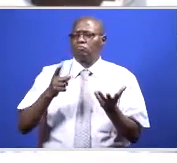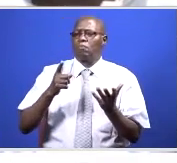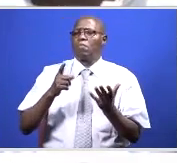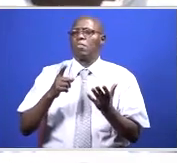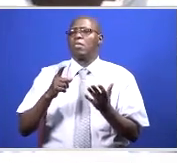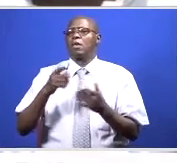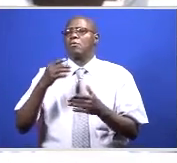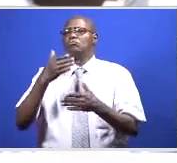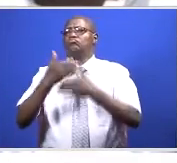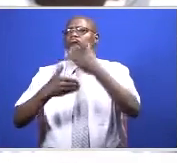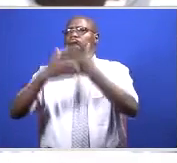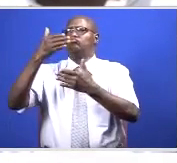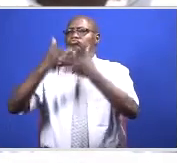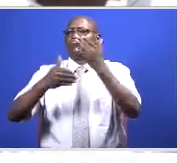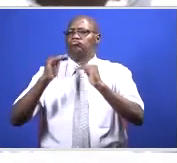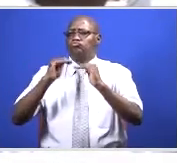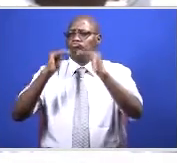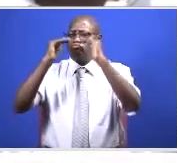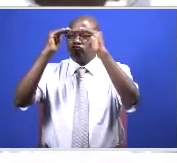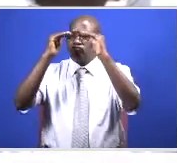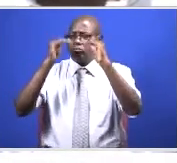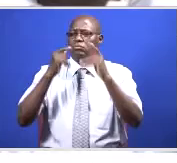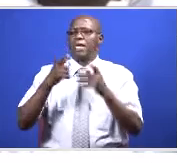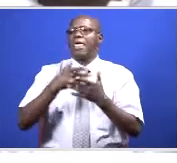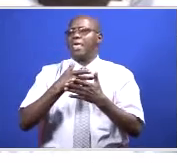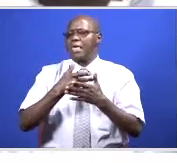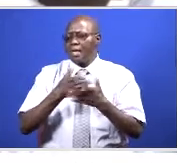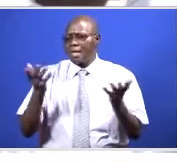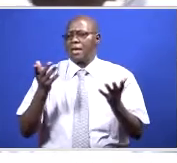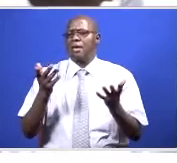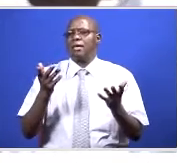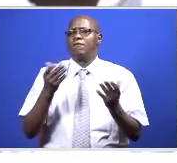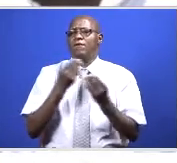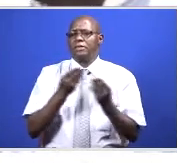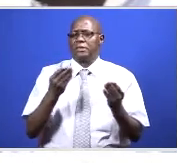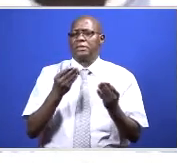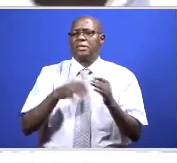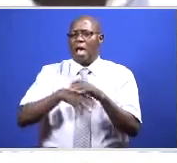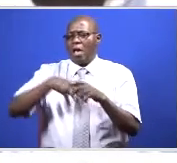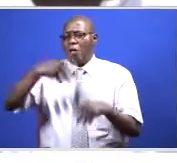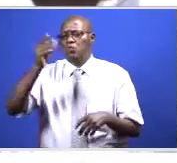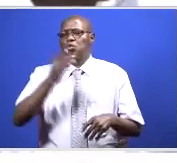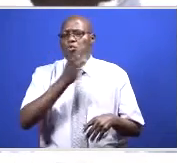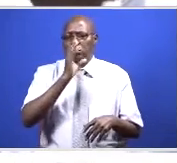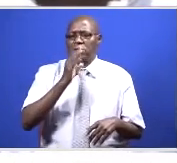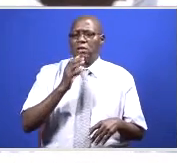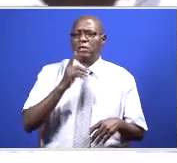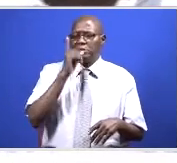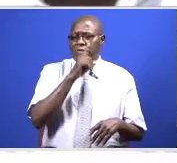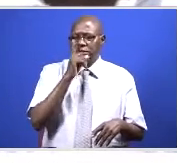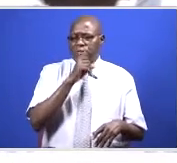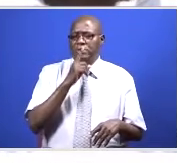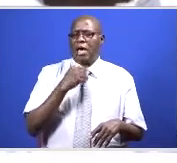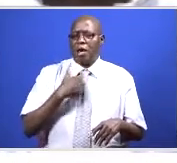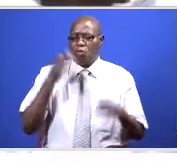apartments. Any facility that is discharging water is our focus.